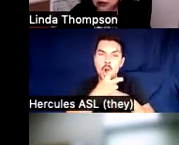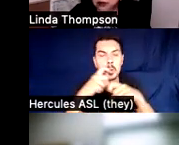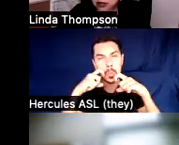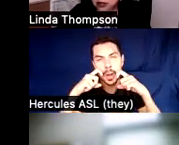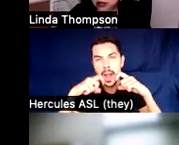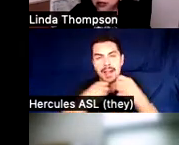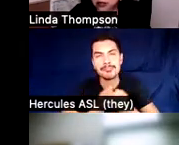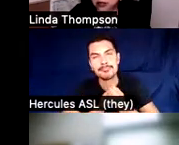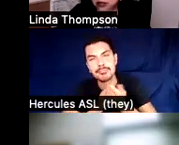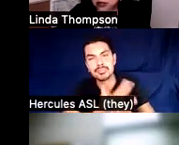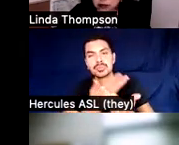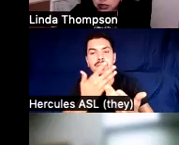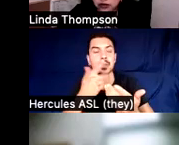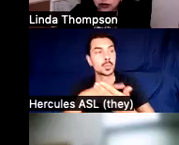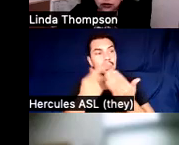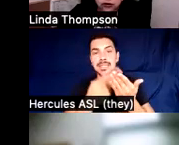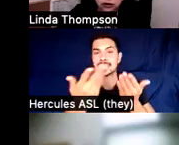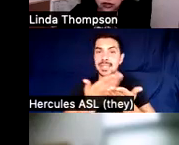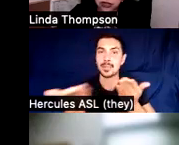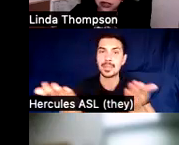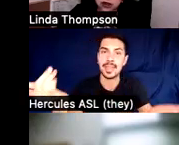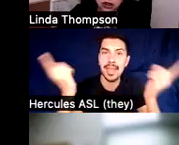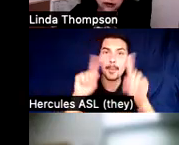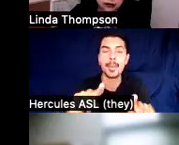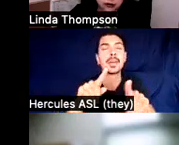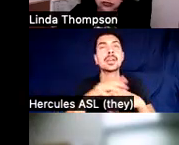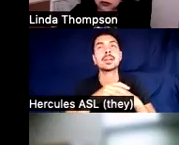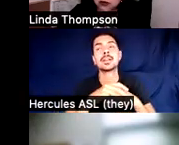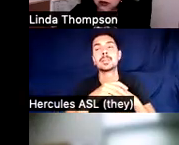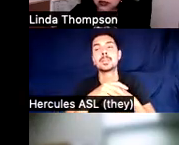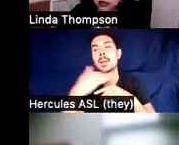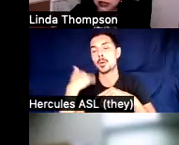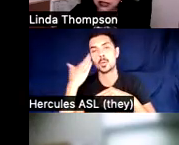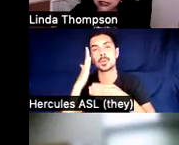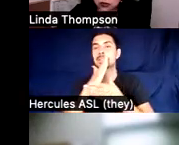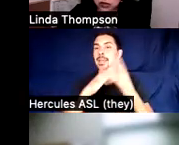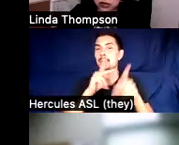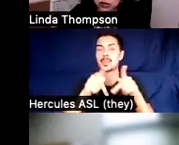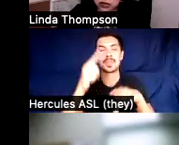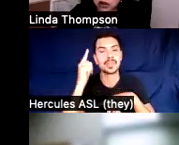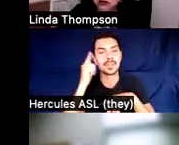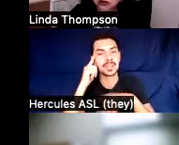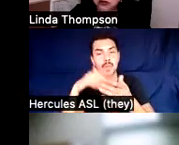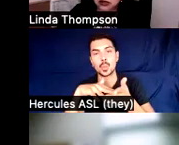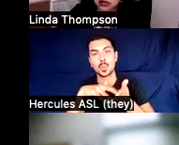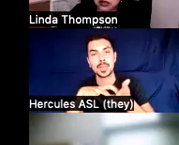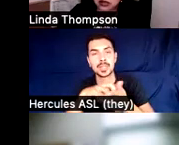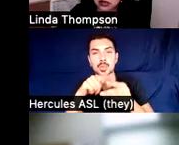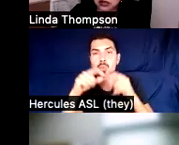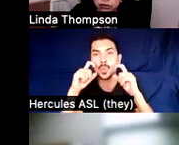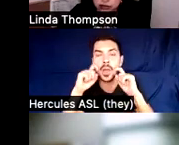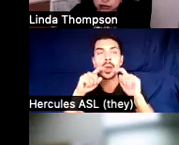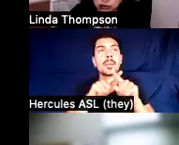when something has happened, or I don't know, some people think it's a weakness to cry, but